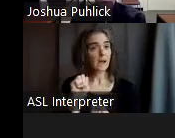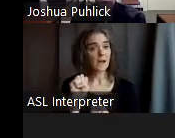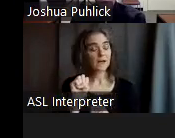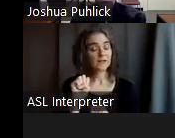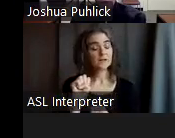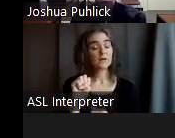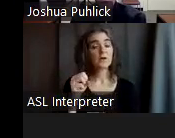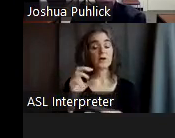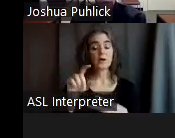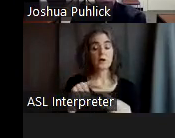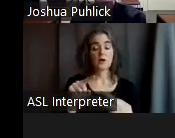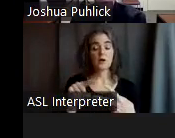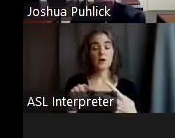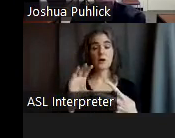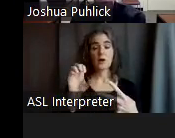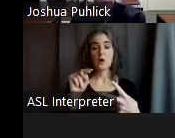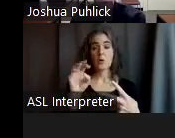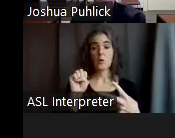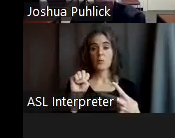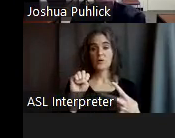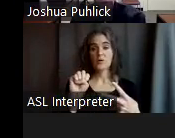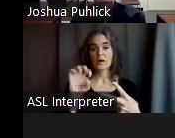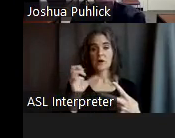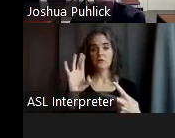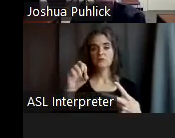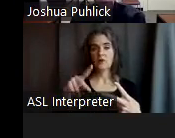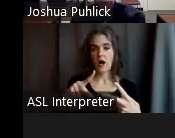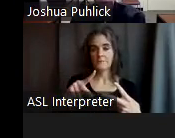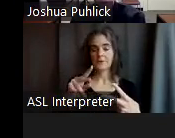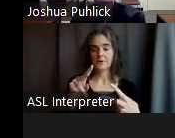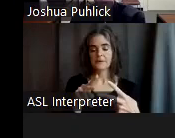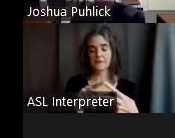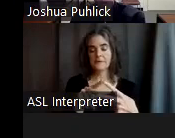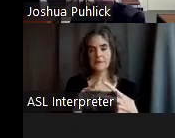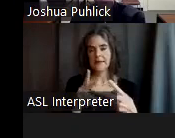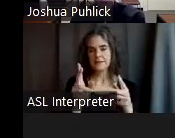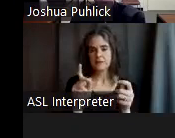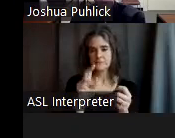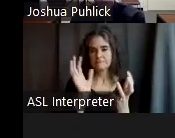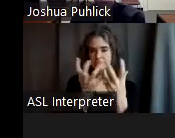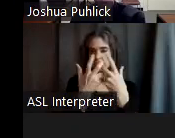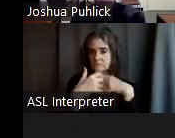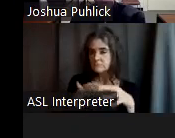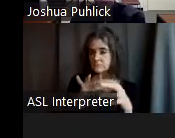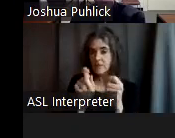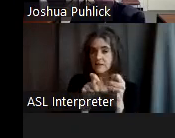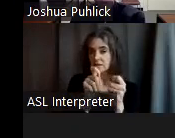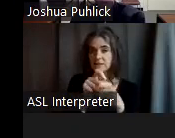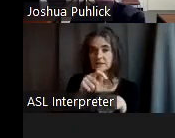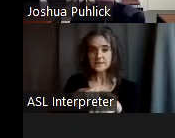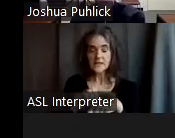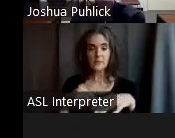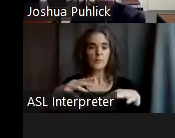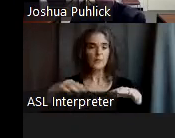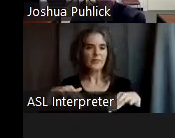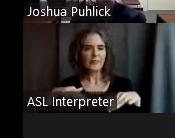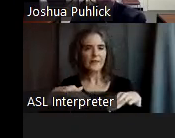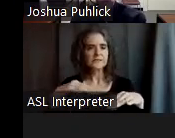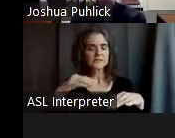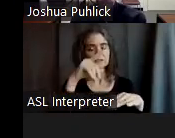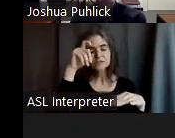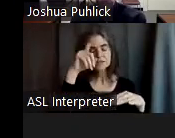crop. And again, like I said, trying to time that with late summer burns